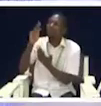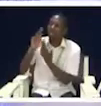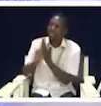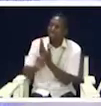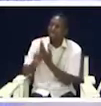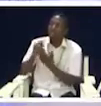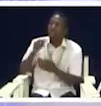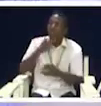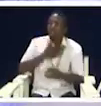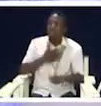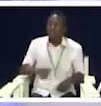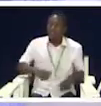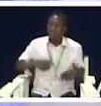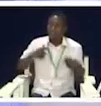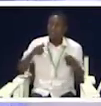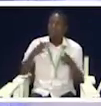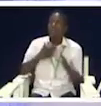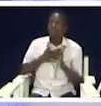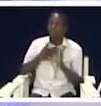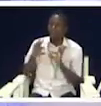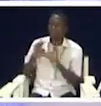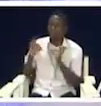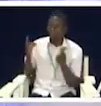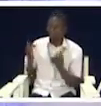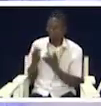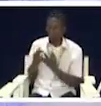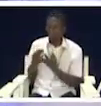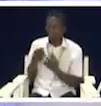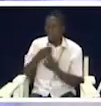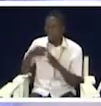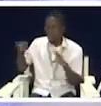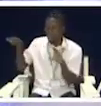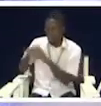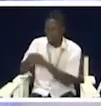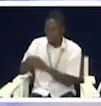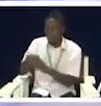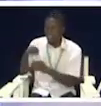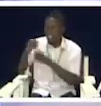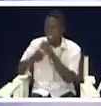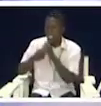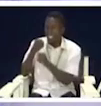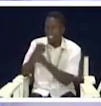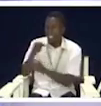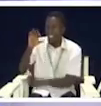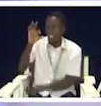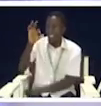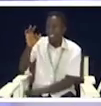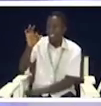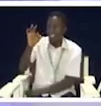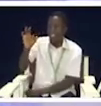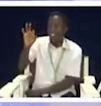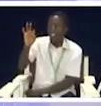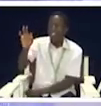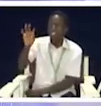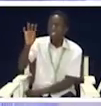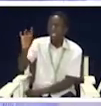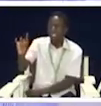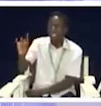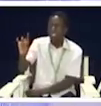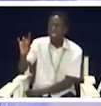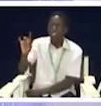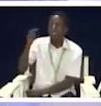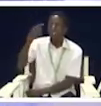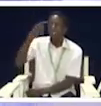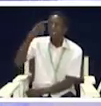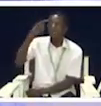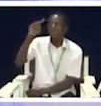family. I got married in the year 1998, and ever since then, for 23